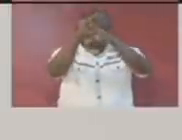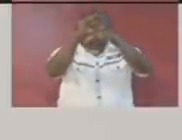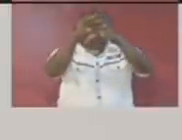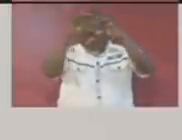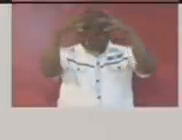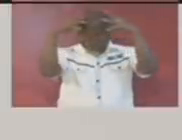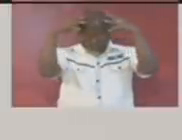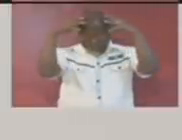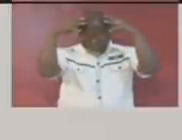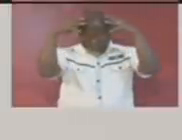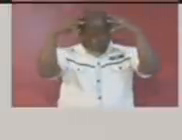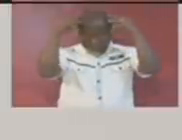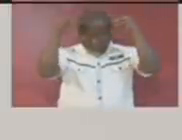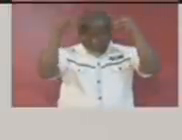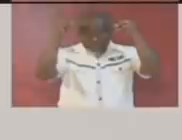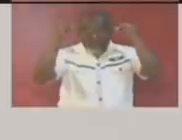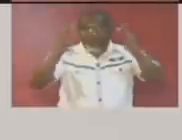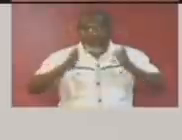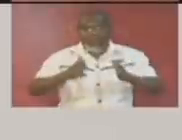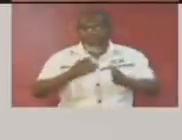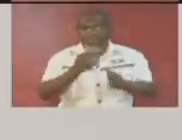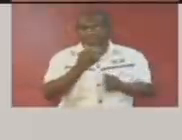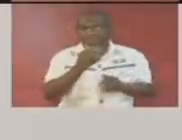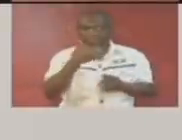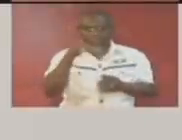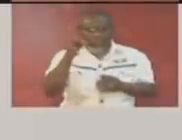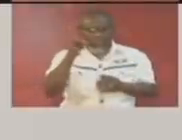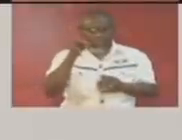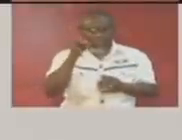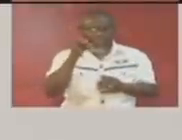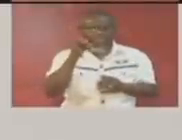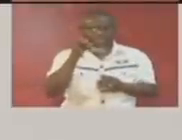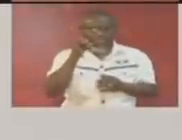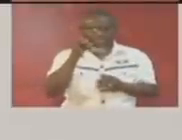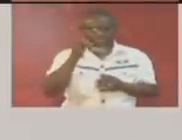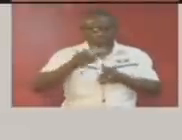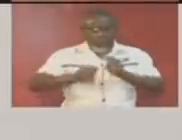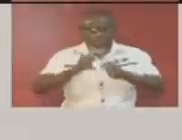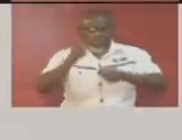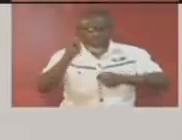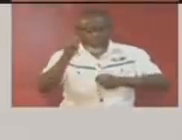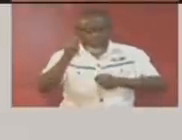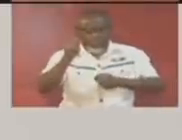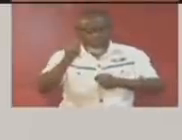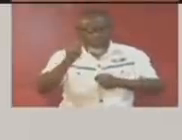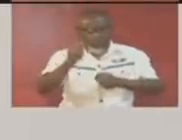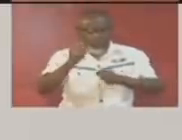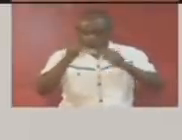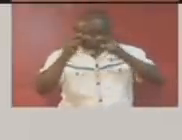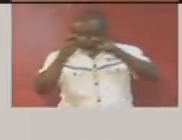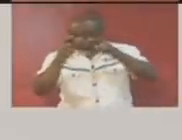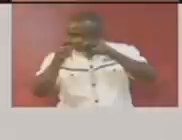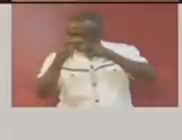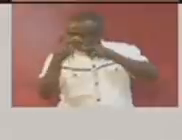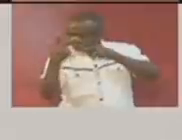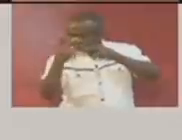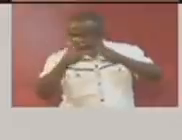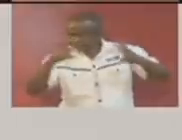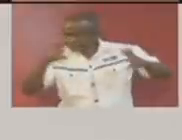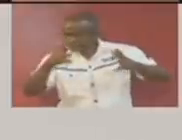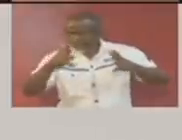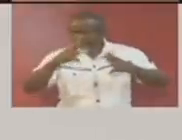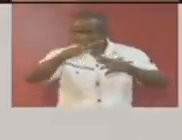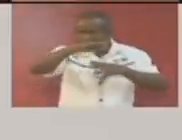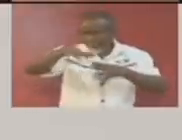response to the question as it relates to vaccines, Trinidad and Tobago are exploring three broad areas to get the vaccine.